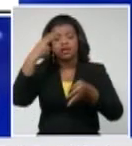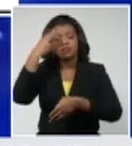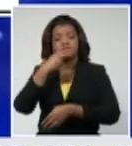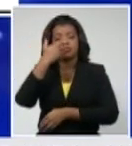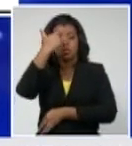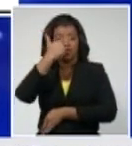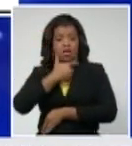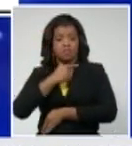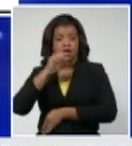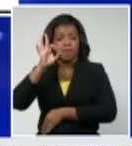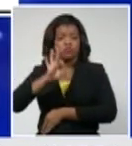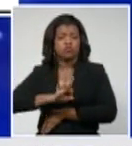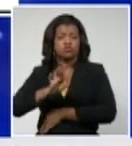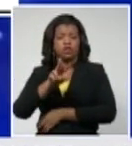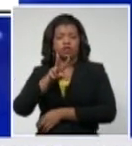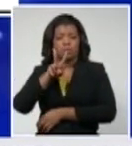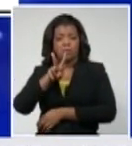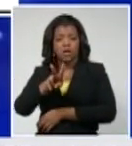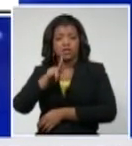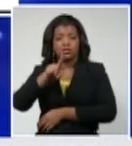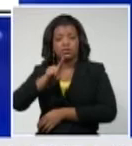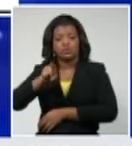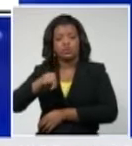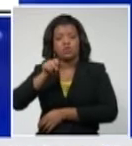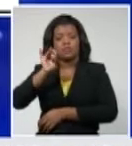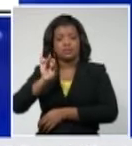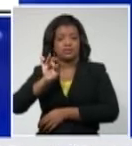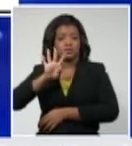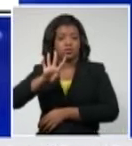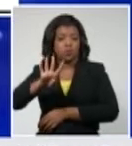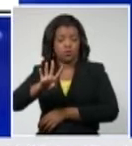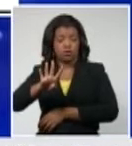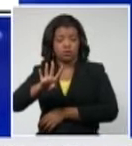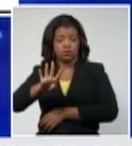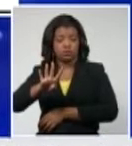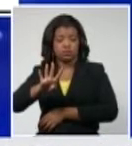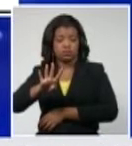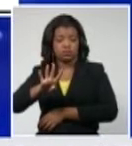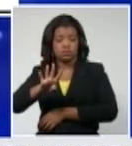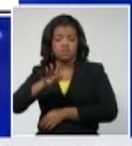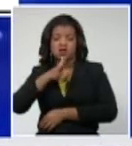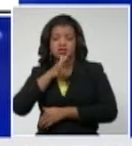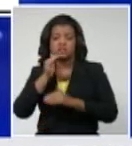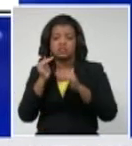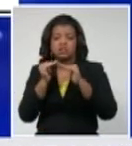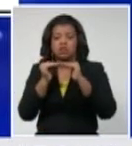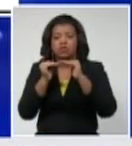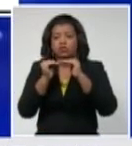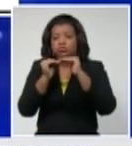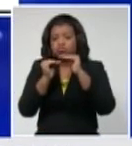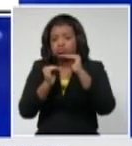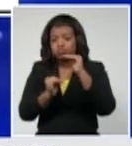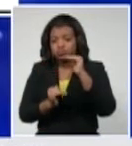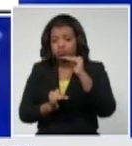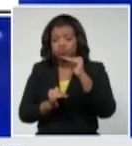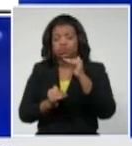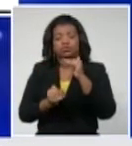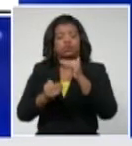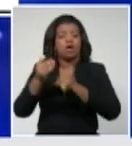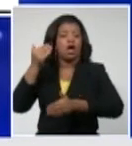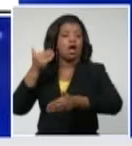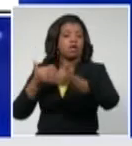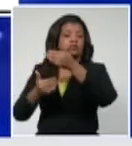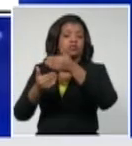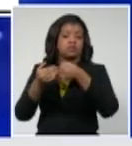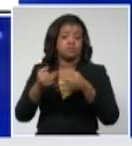with 15.67, and Havana with 1.87. Artemisa has a rate of